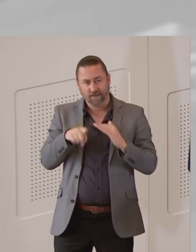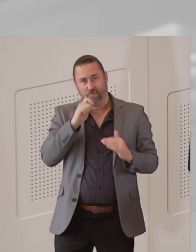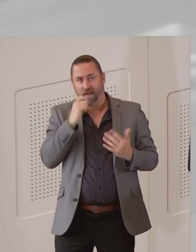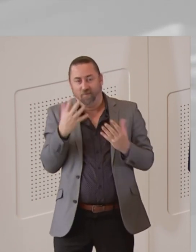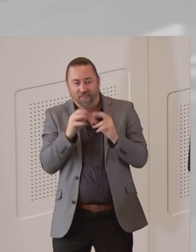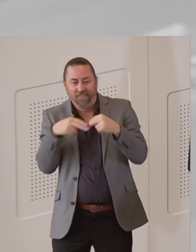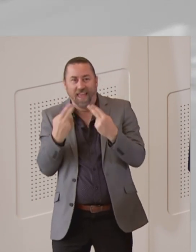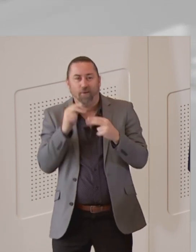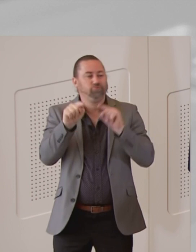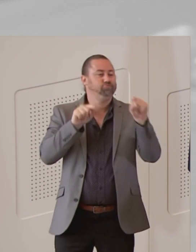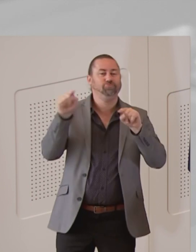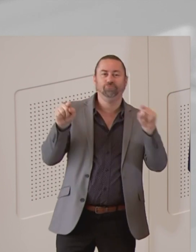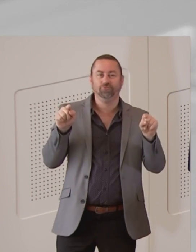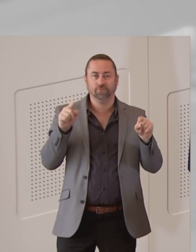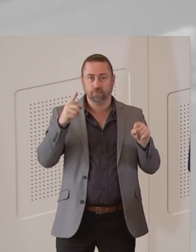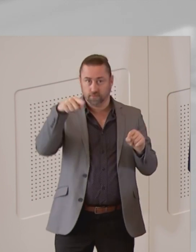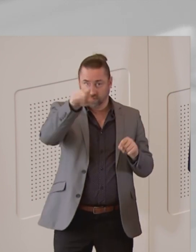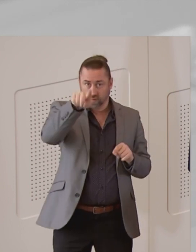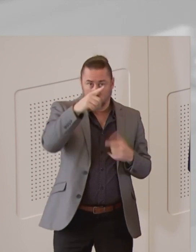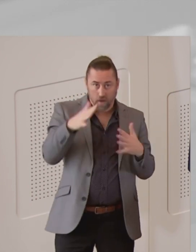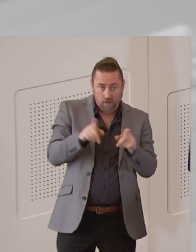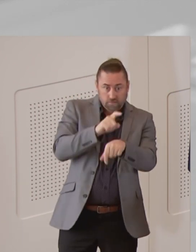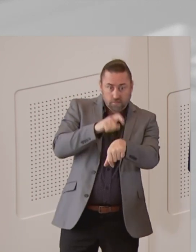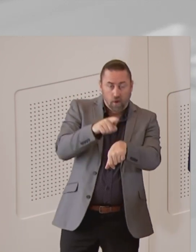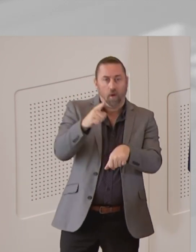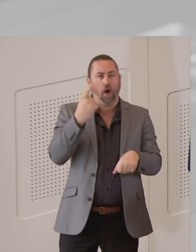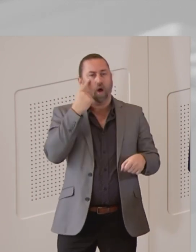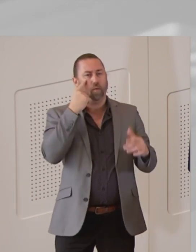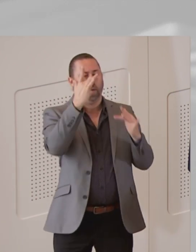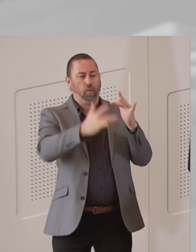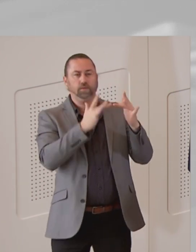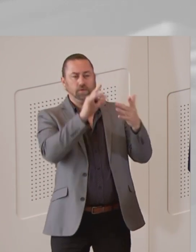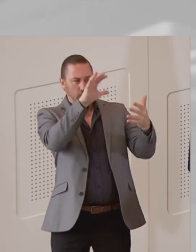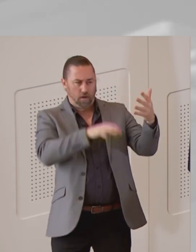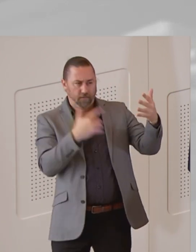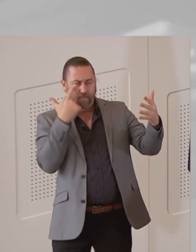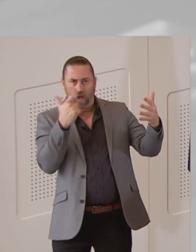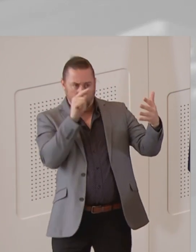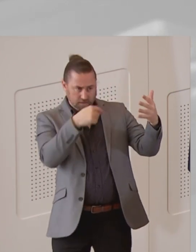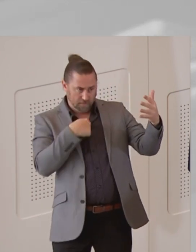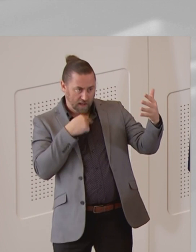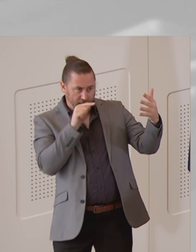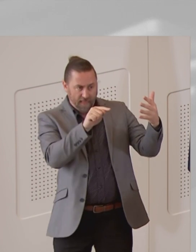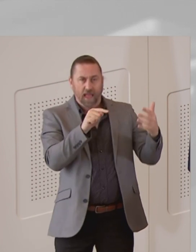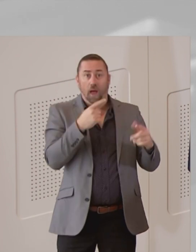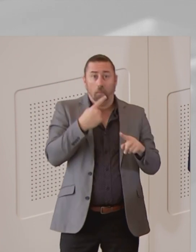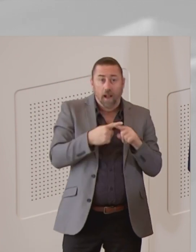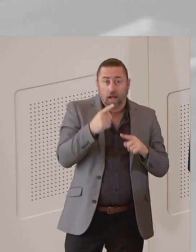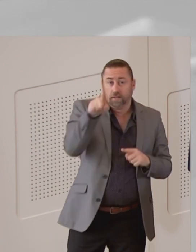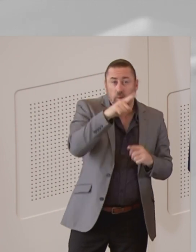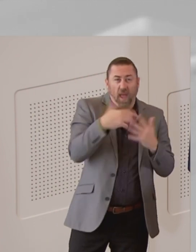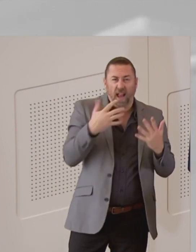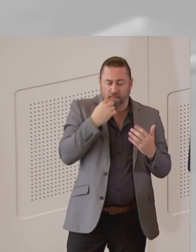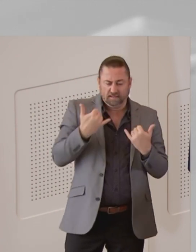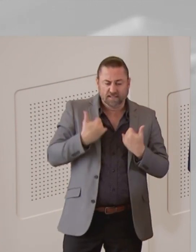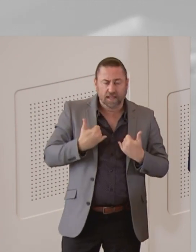or anywhere in that part of the Gold Coast over the last week, if you've got any symptoms at all, now is